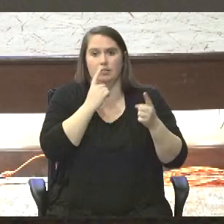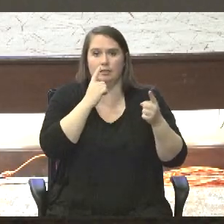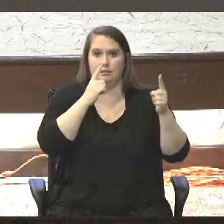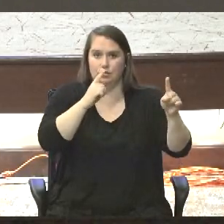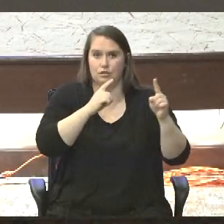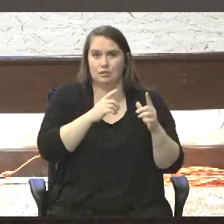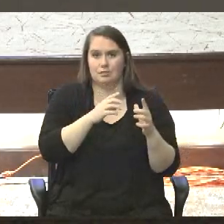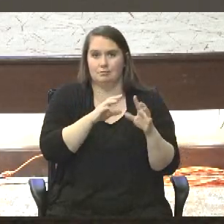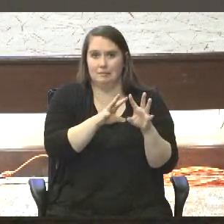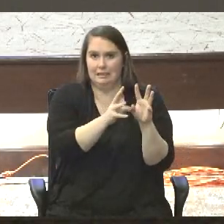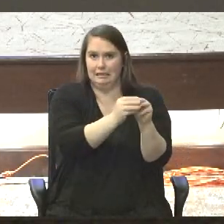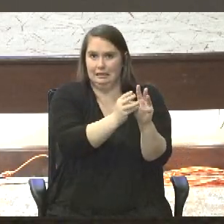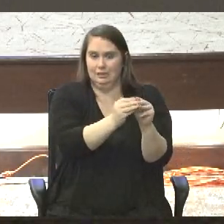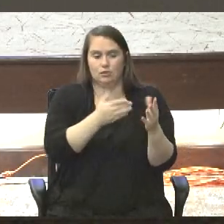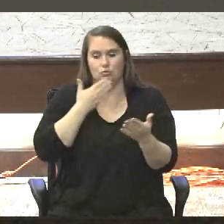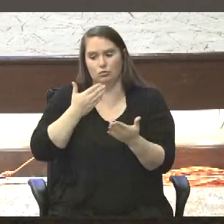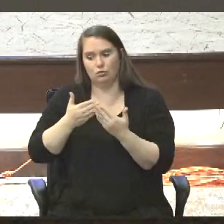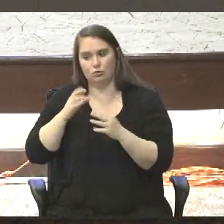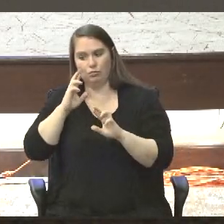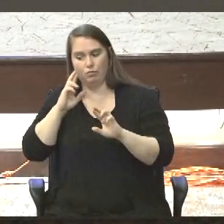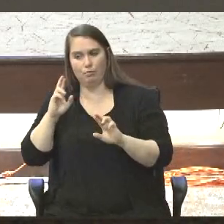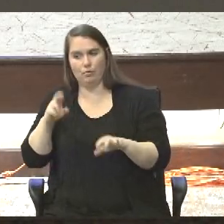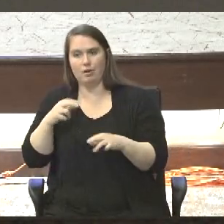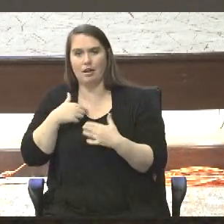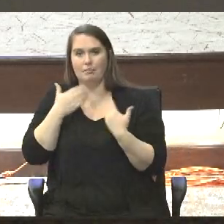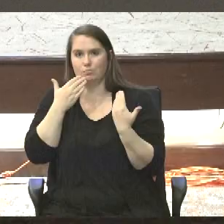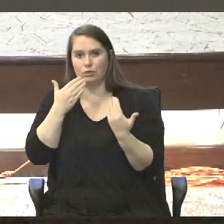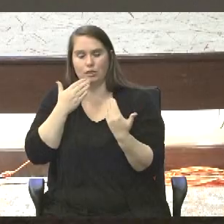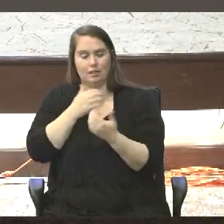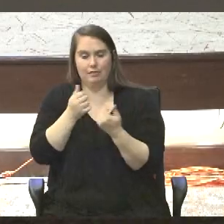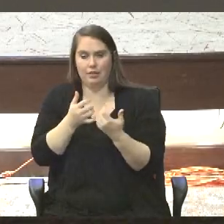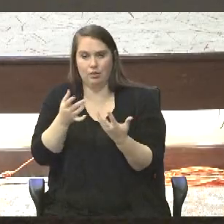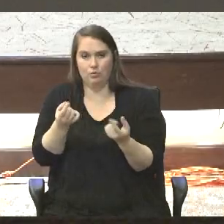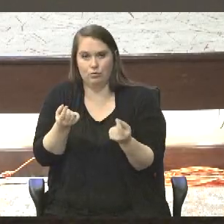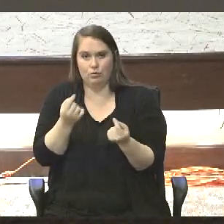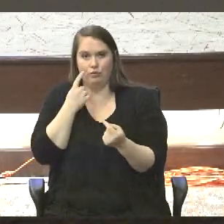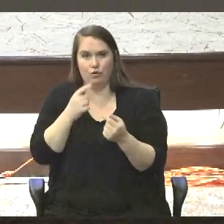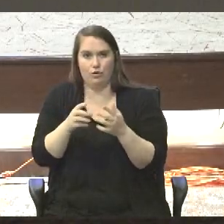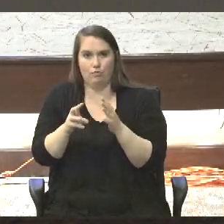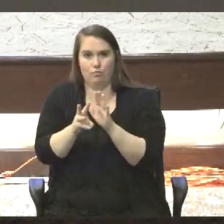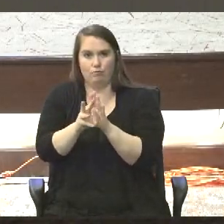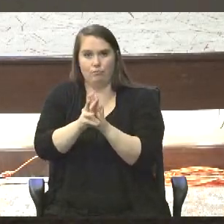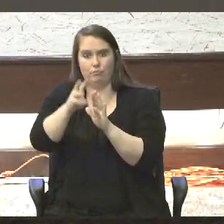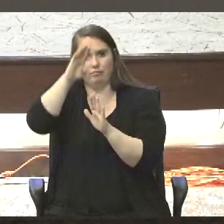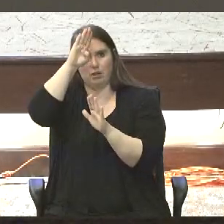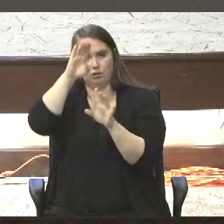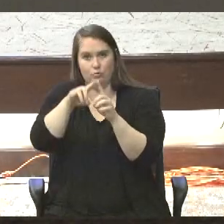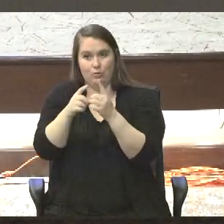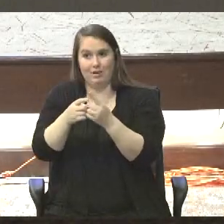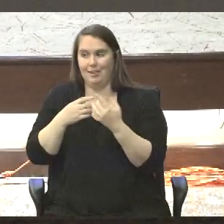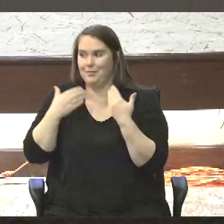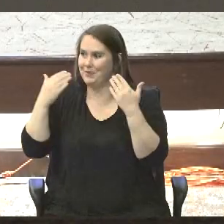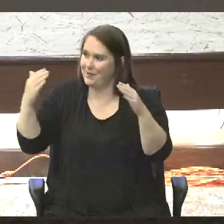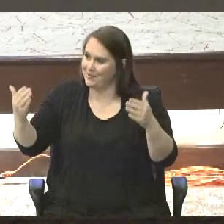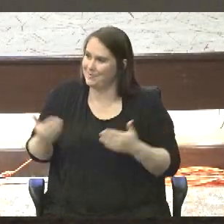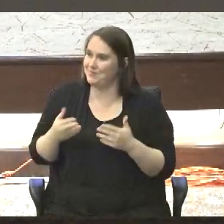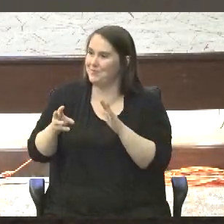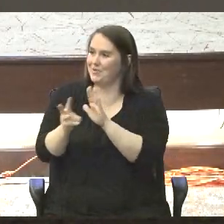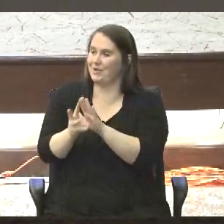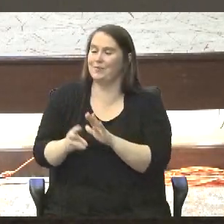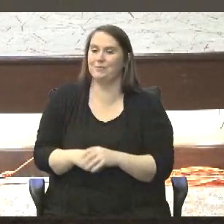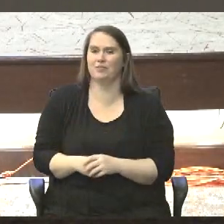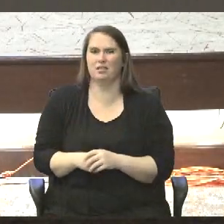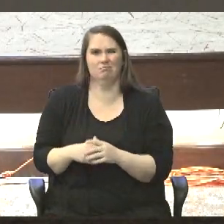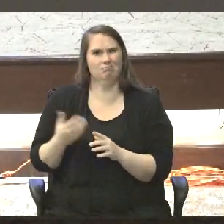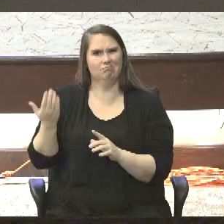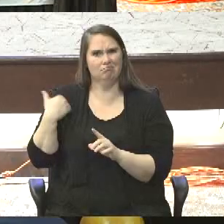department. So great report, and I appreciate everything you're doing for the Waco Fire Department. And again, welcome to Waco. But what, 4 months,